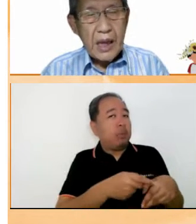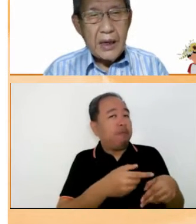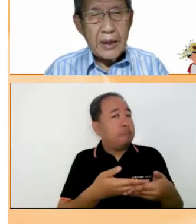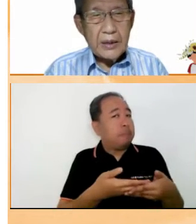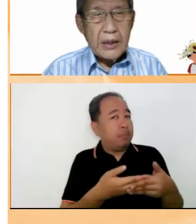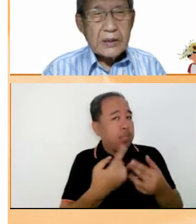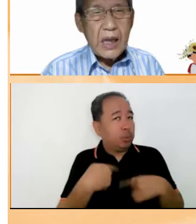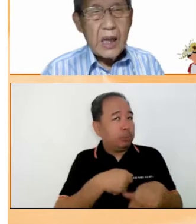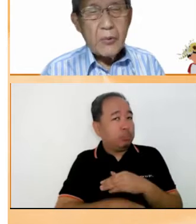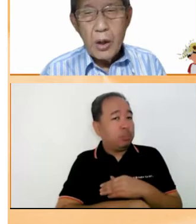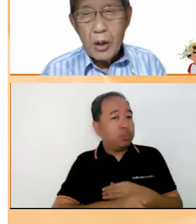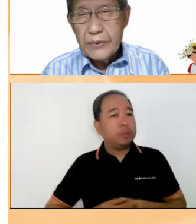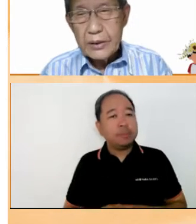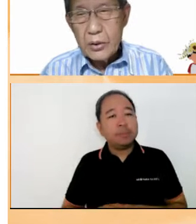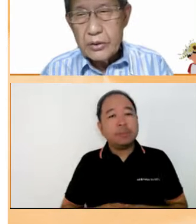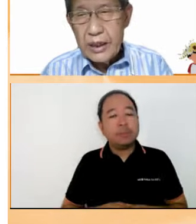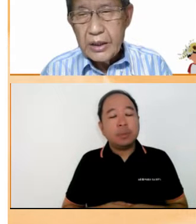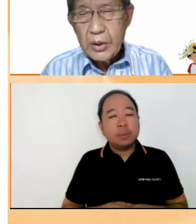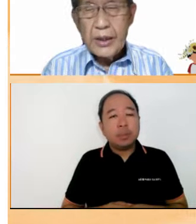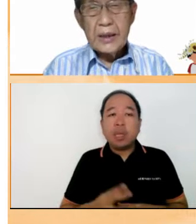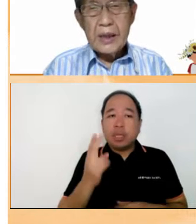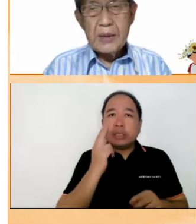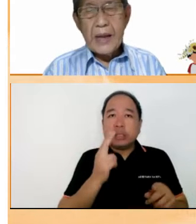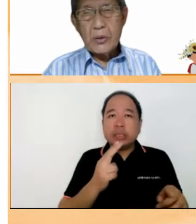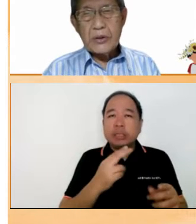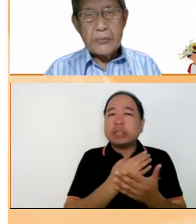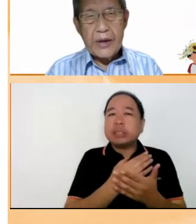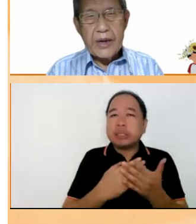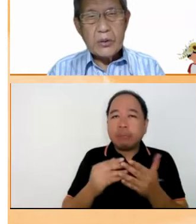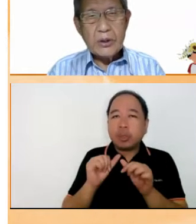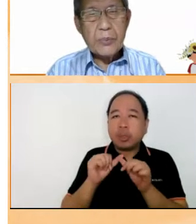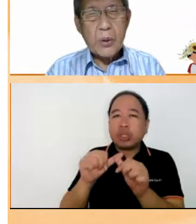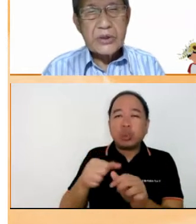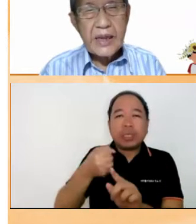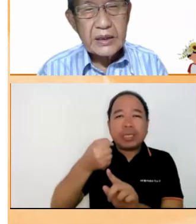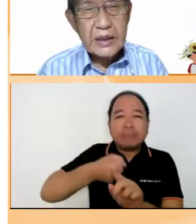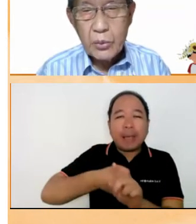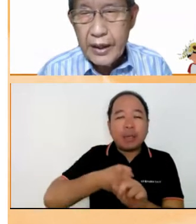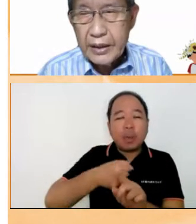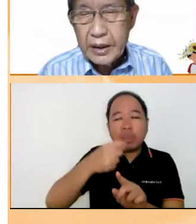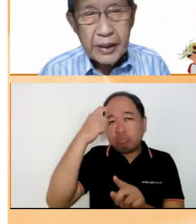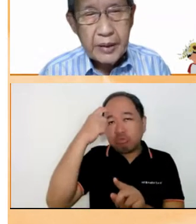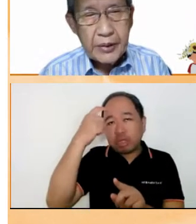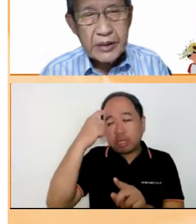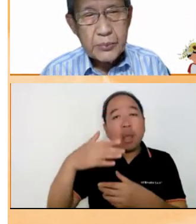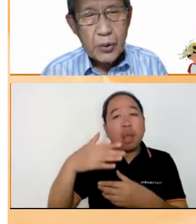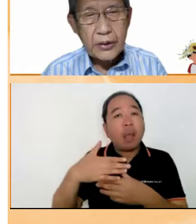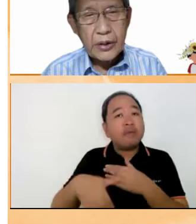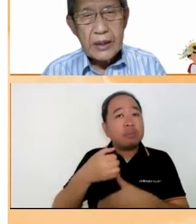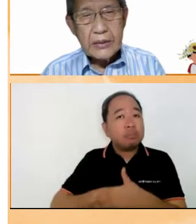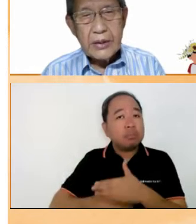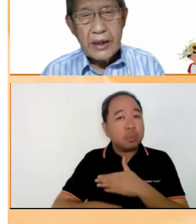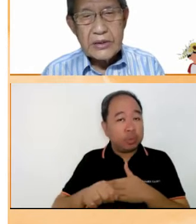These are some of the continuing impact on the brain on a postnatal. When the baby is